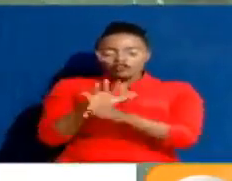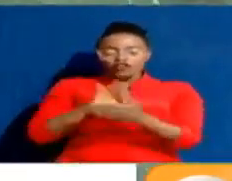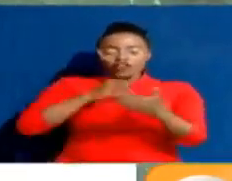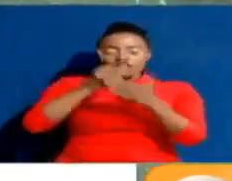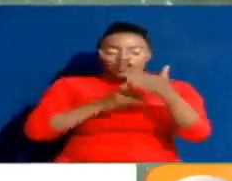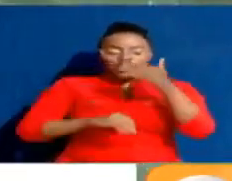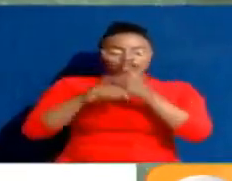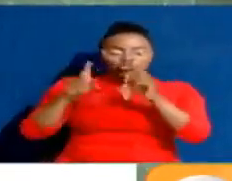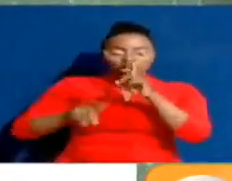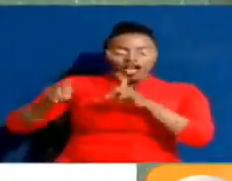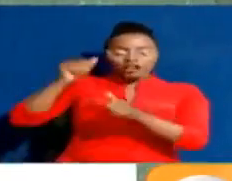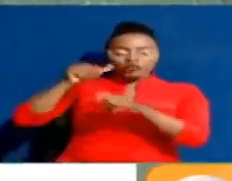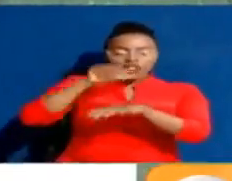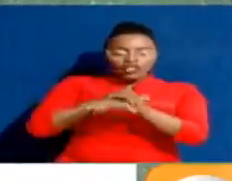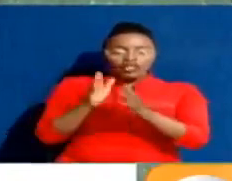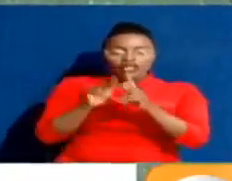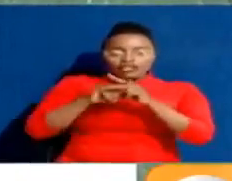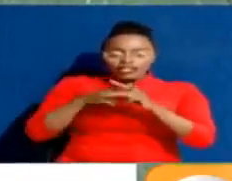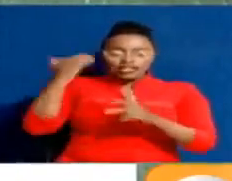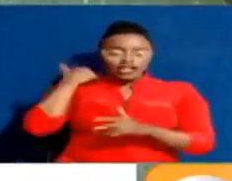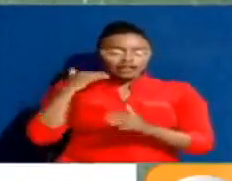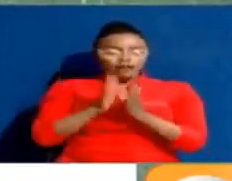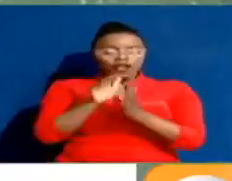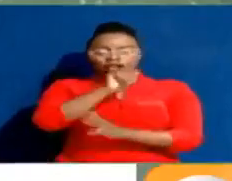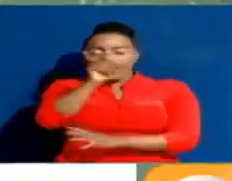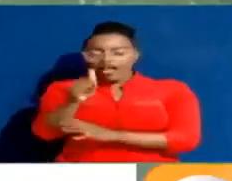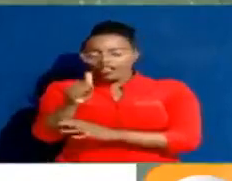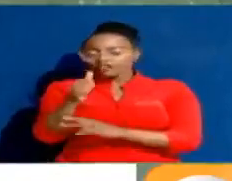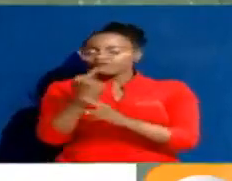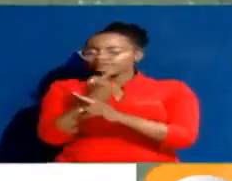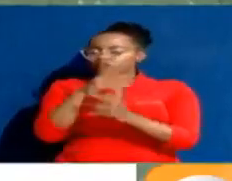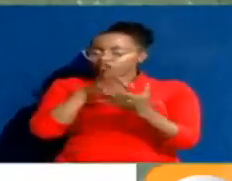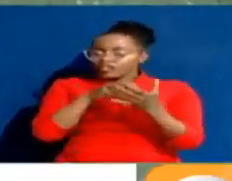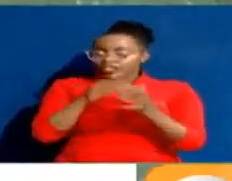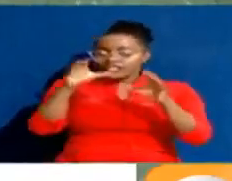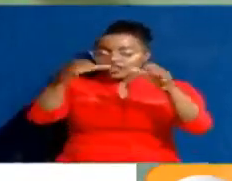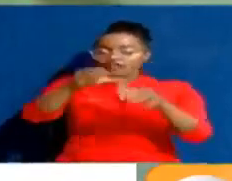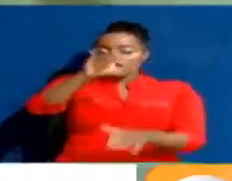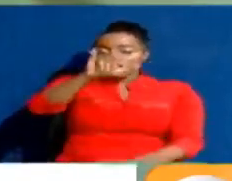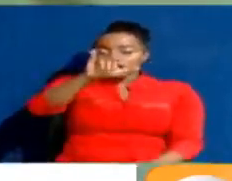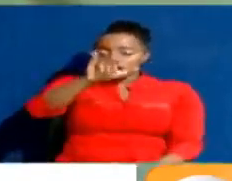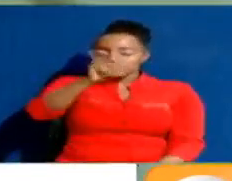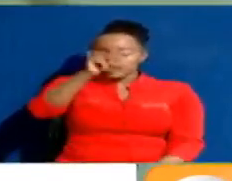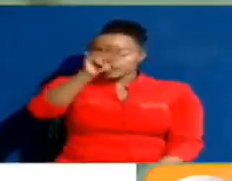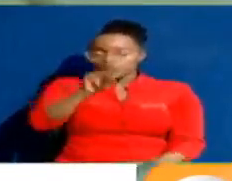in addition to interest earned and initiate criminal and other proceedings against the company. The Cytonn High Yield